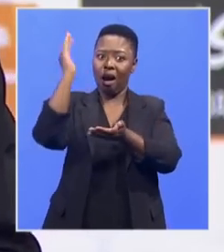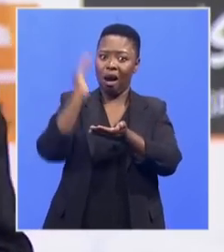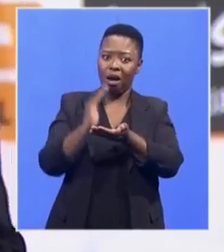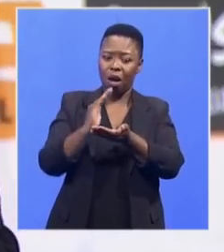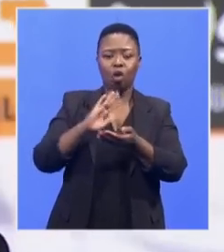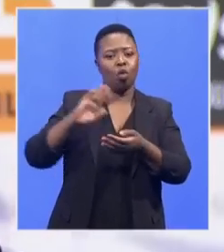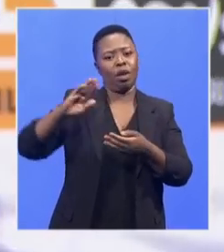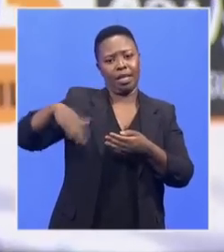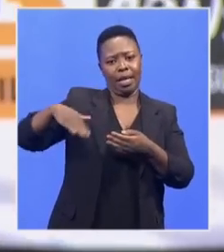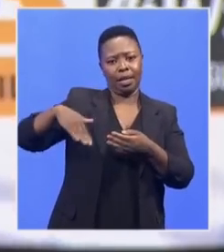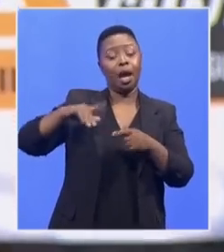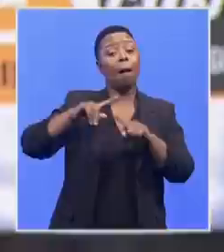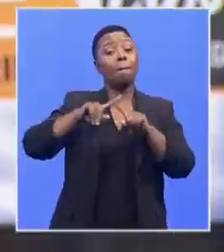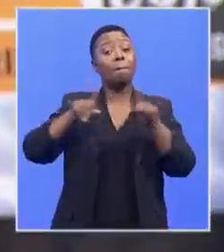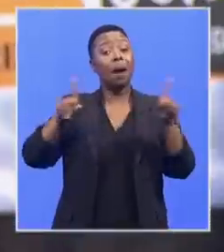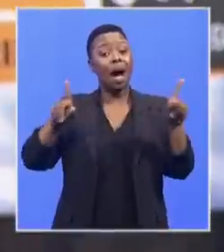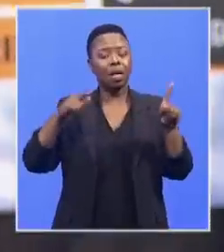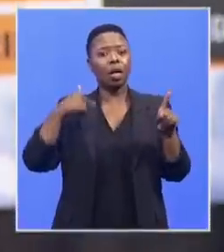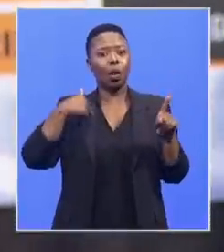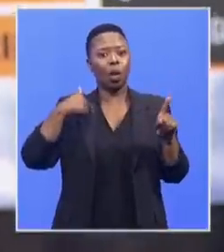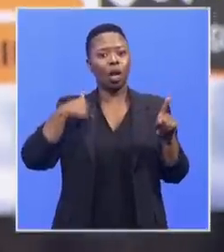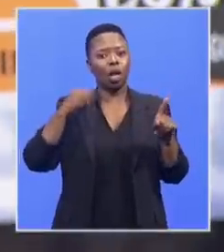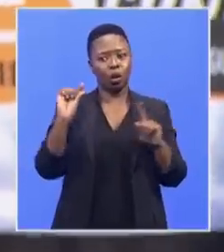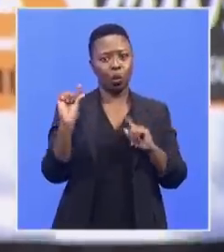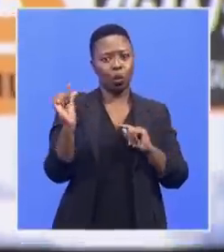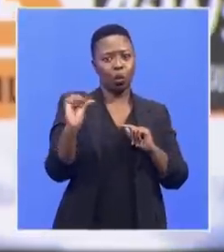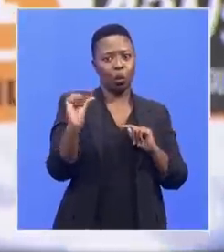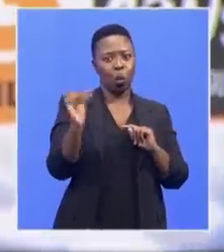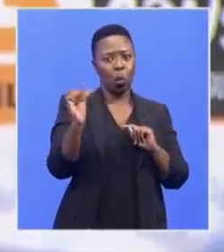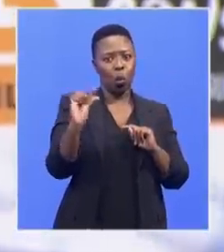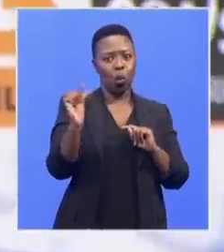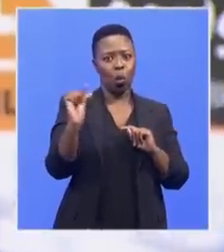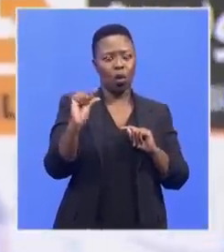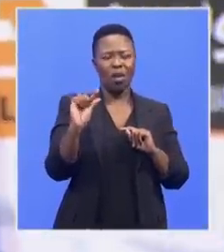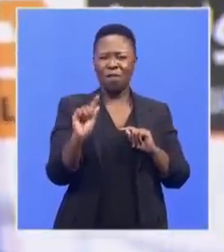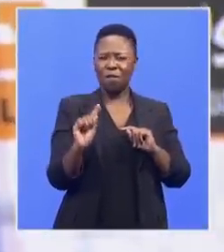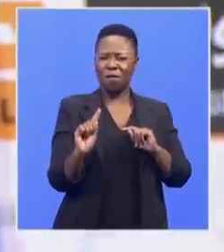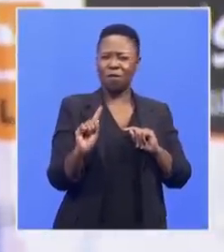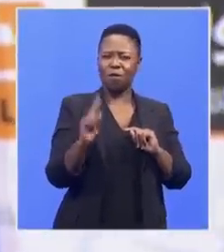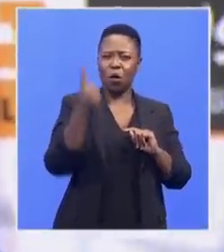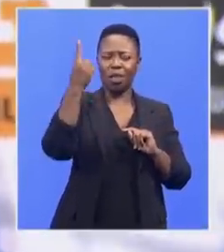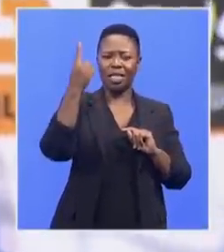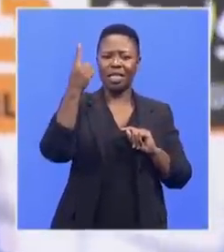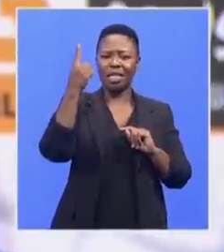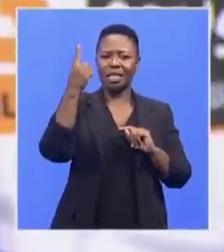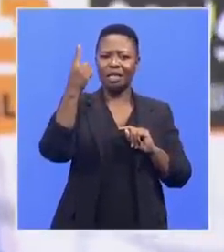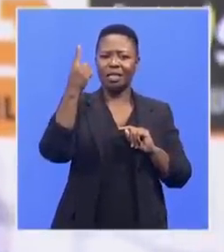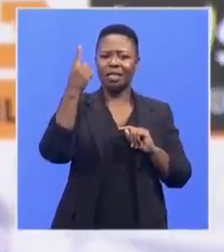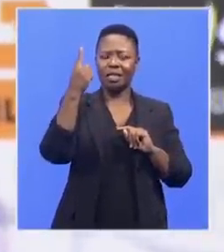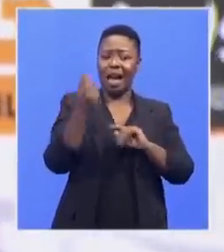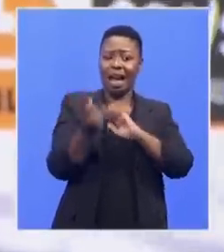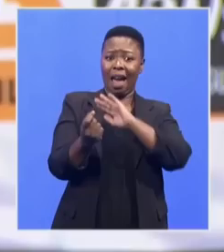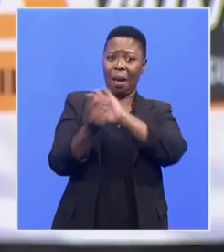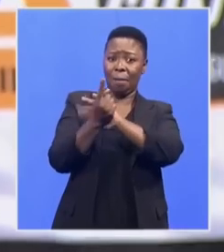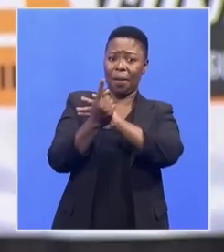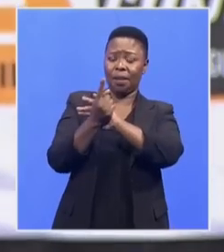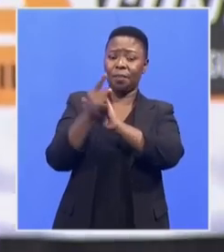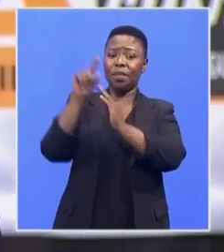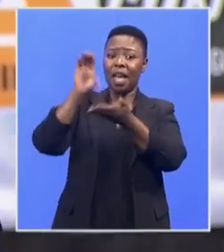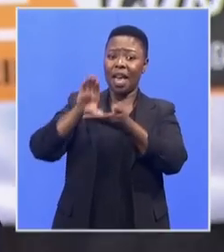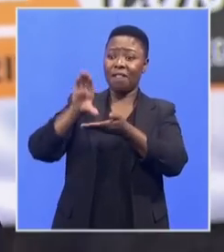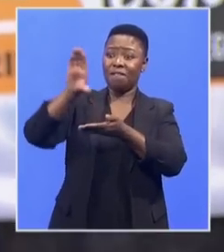soon experience the impact of unprecedented investment that is being made in new